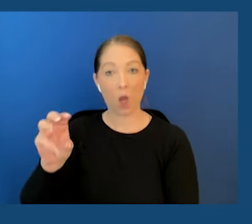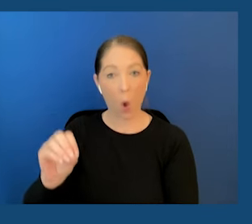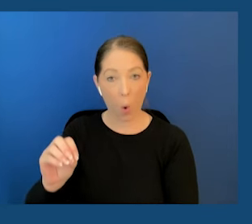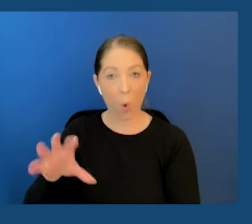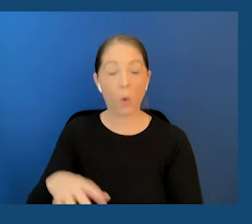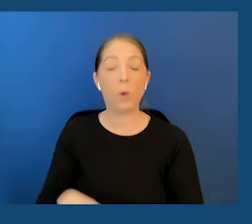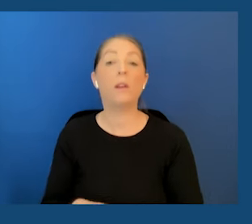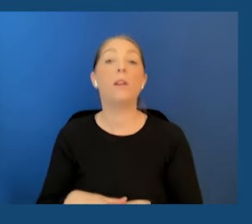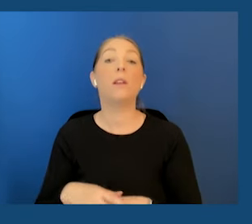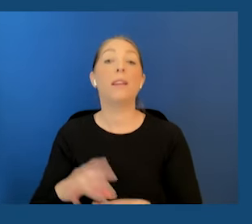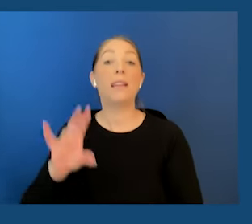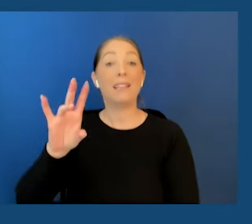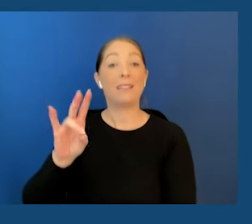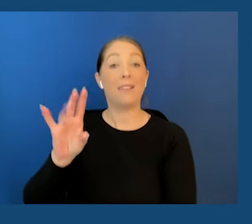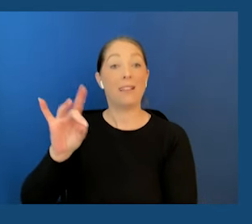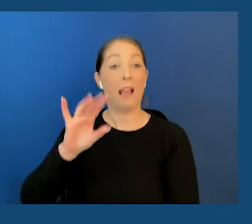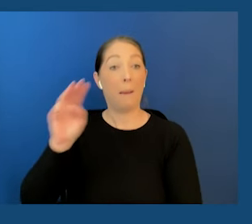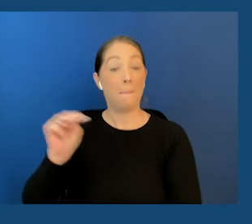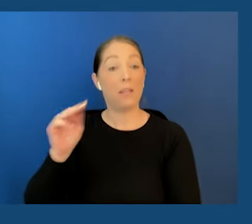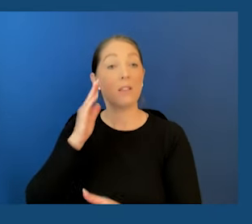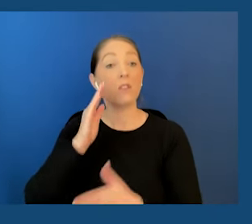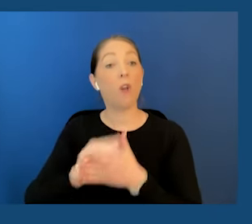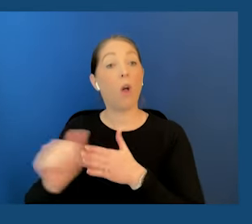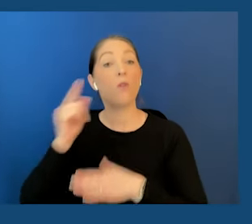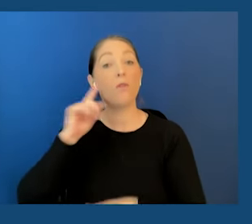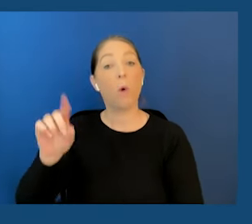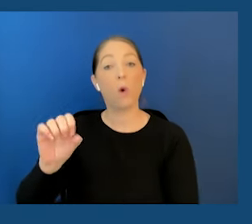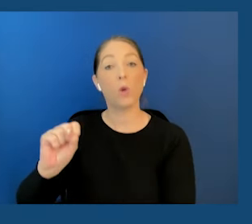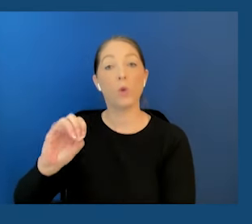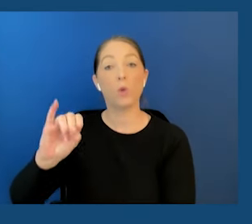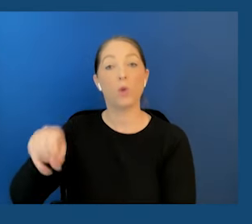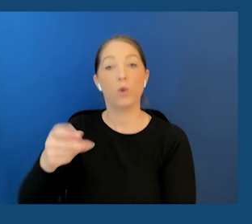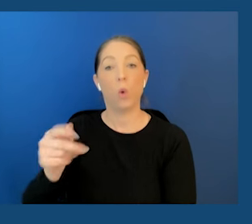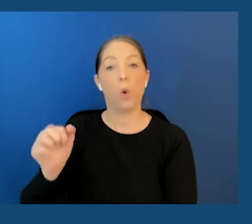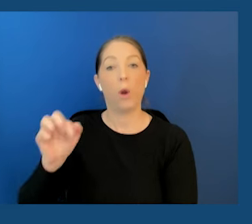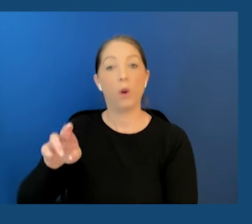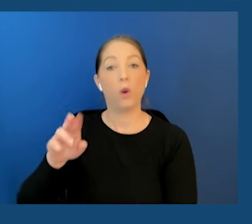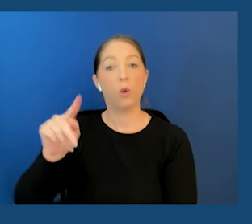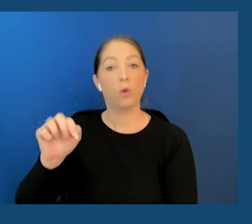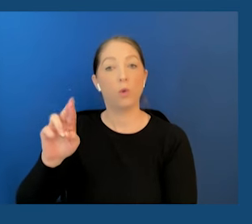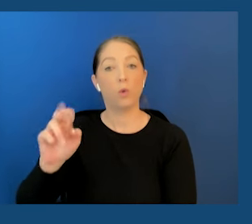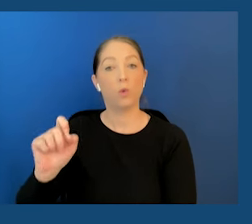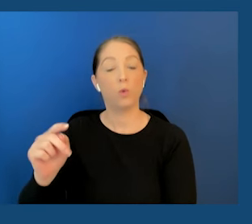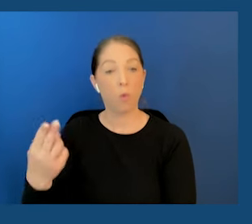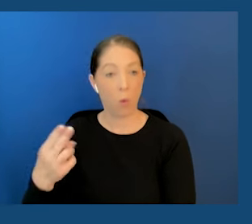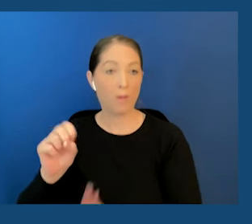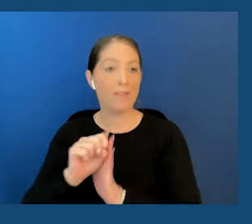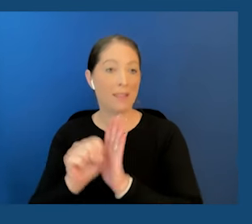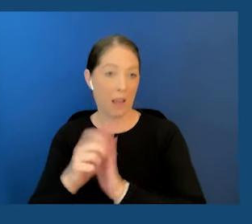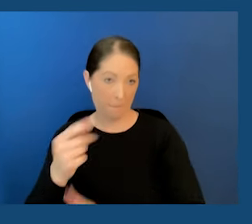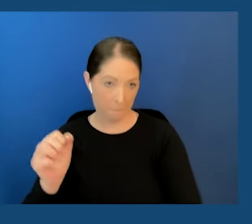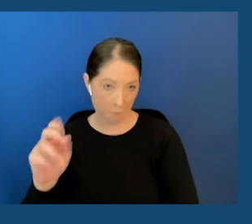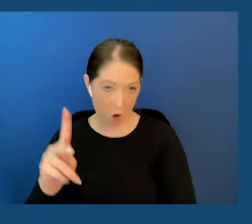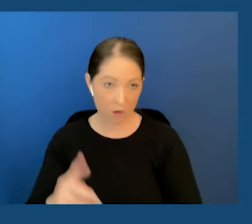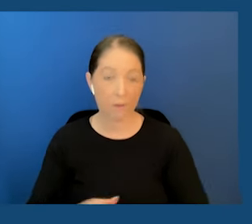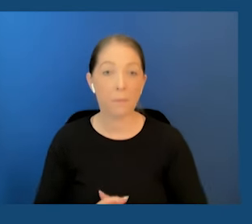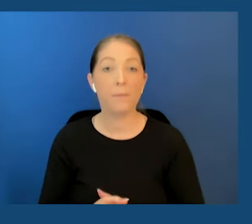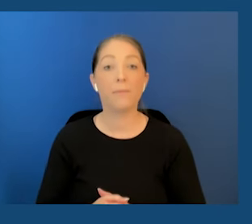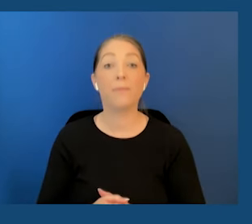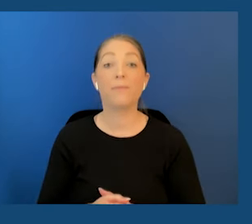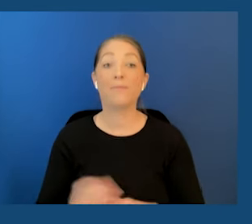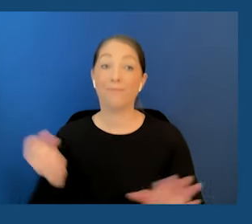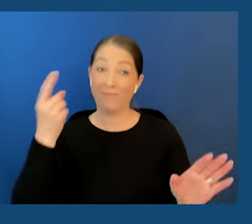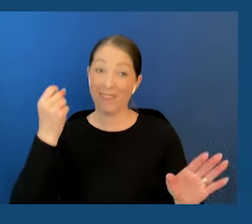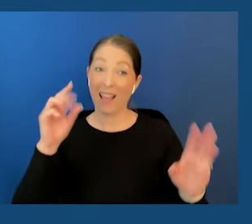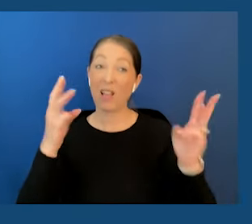for the Sojourner Truth Park in Kingston. Great, great assets. Make sure you visit them. But also, it's wintertime. Haven't seen a lot of snow.